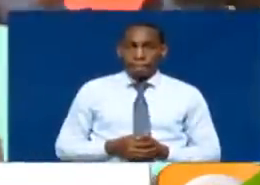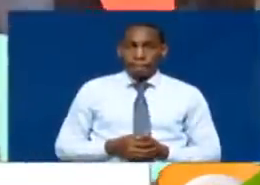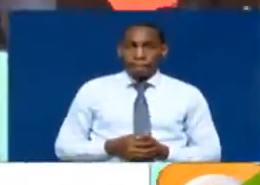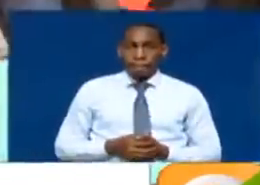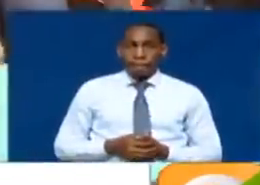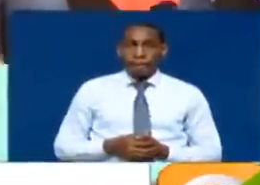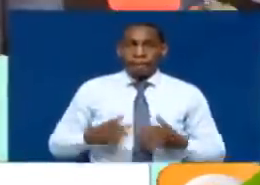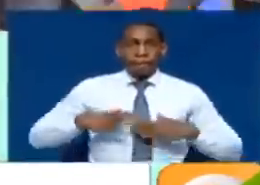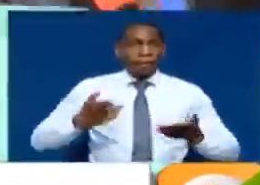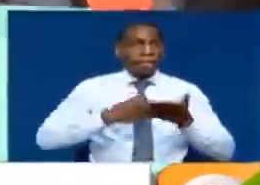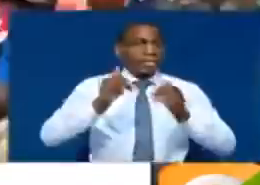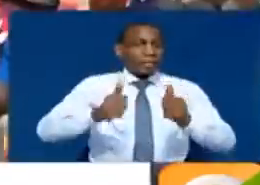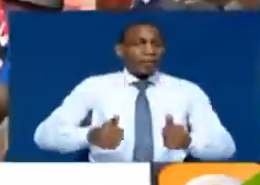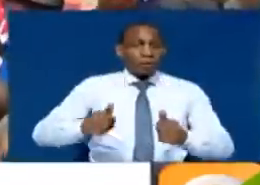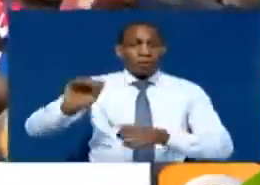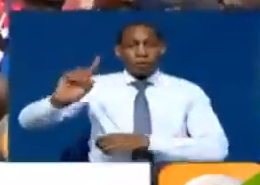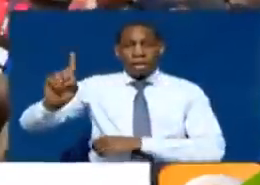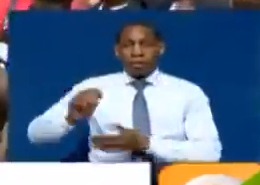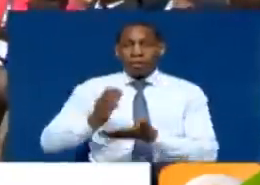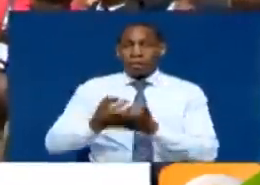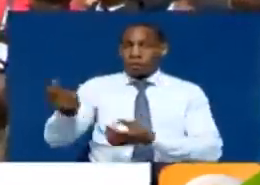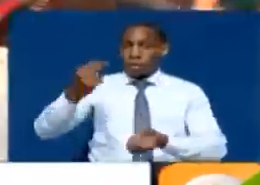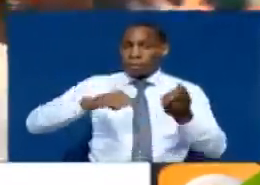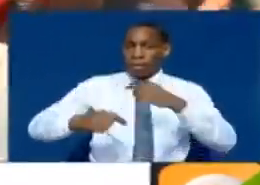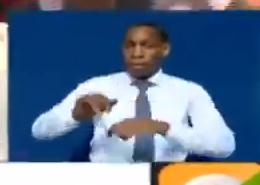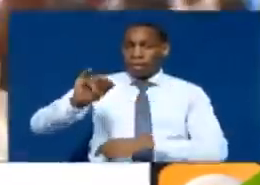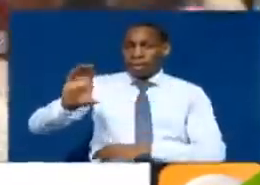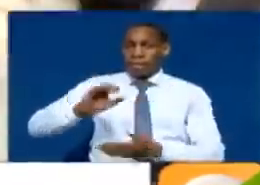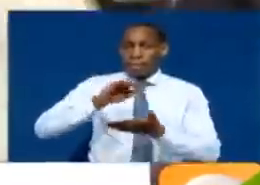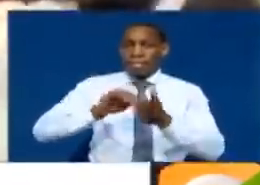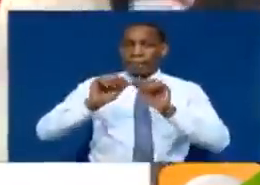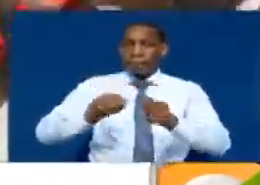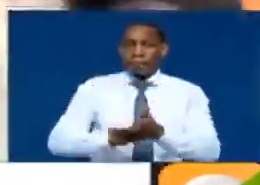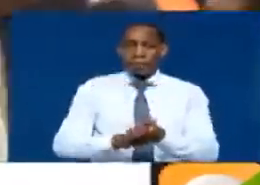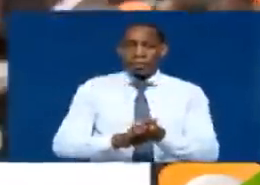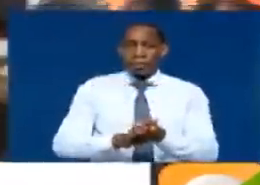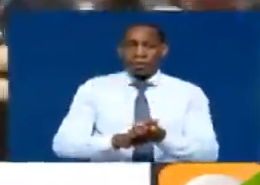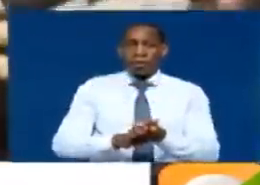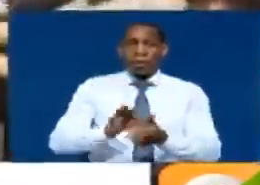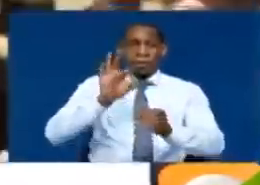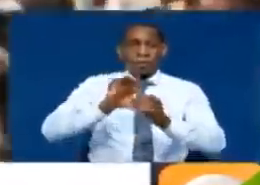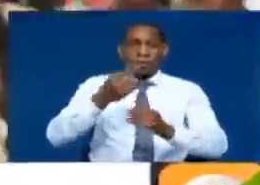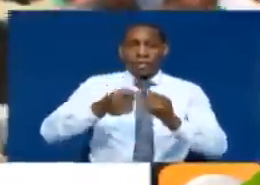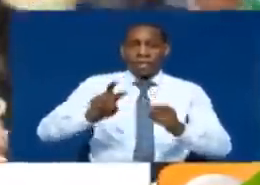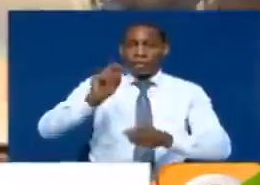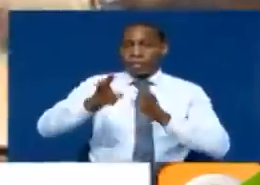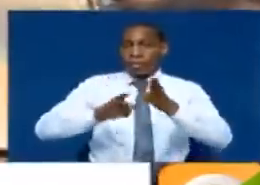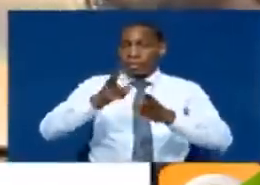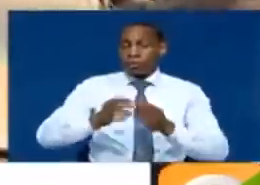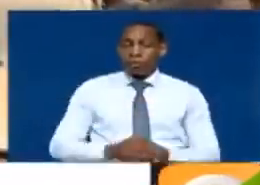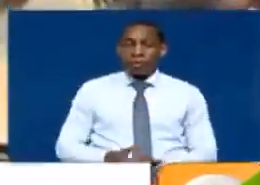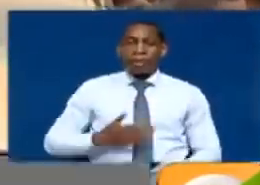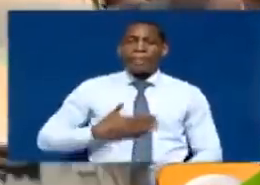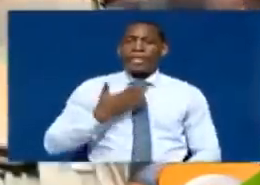to all unregistered Kenyans in the city to visit IBC centers so that they can be part of history in